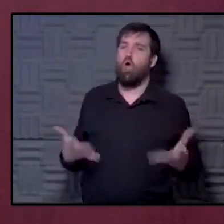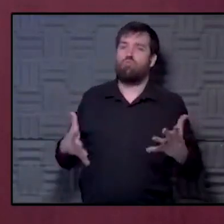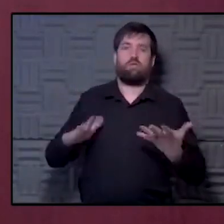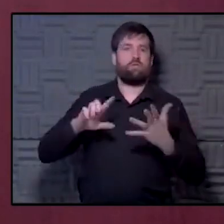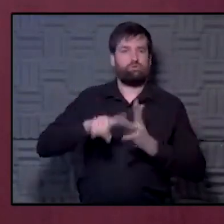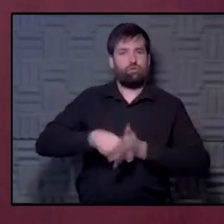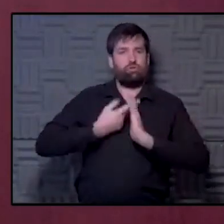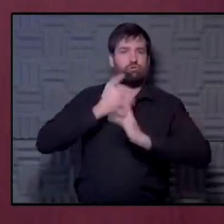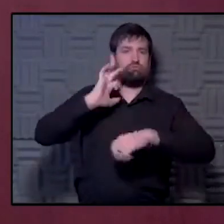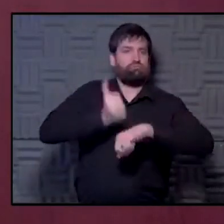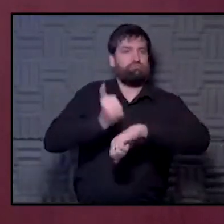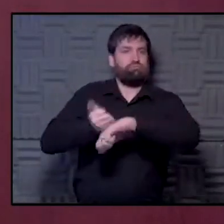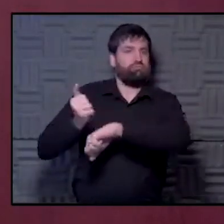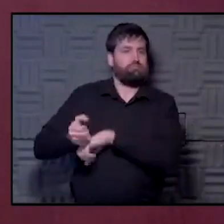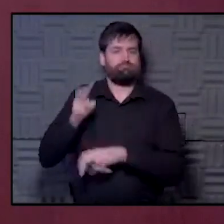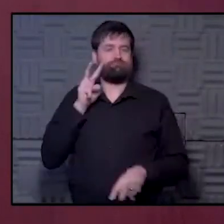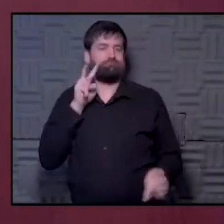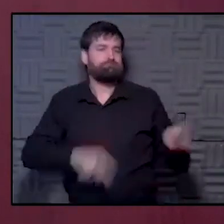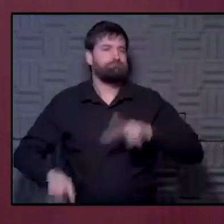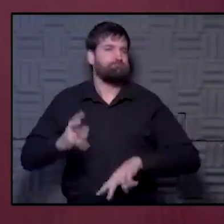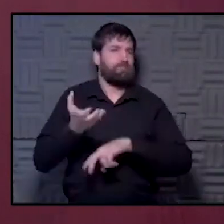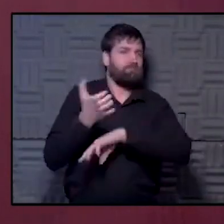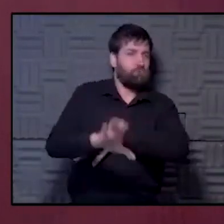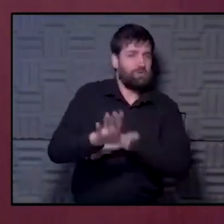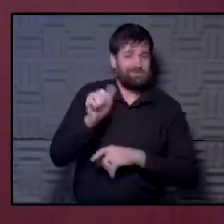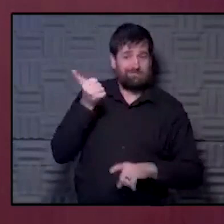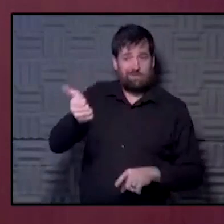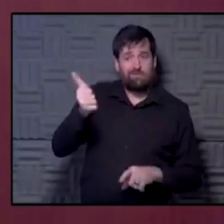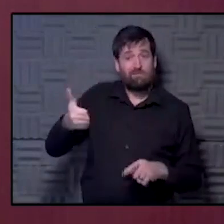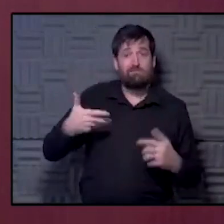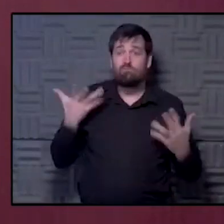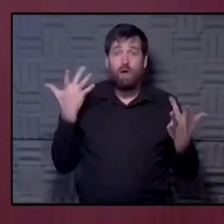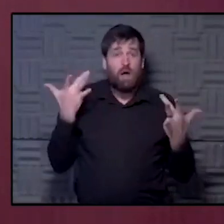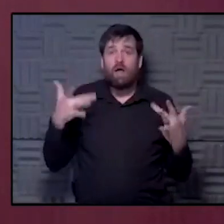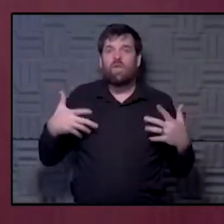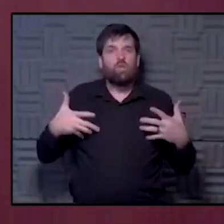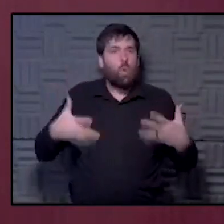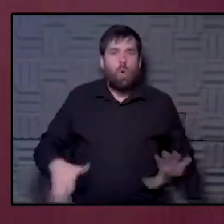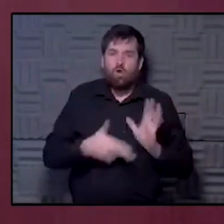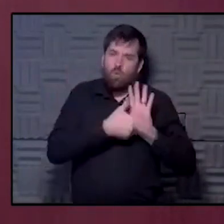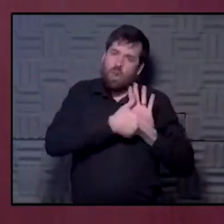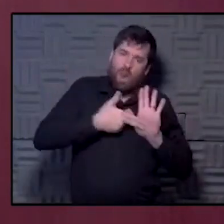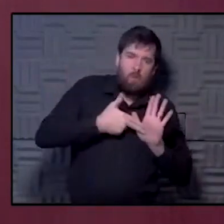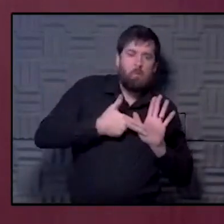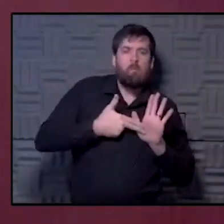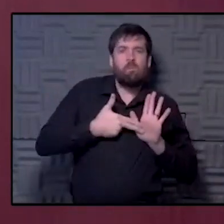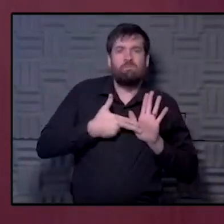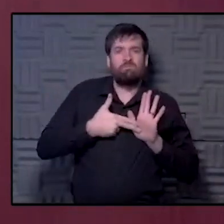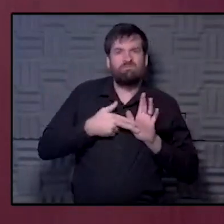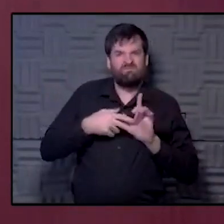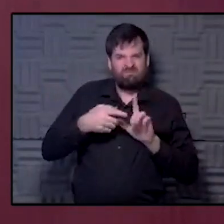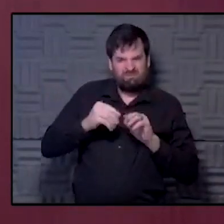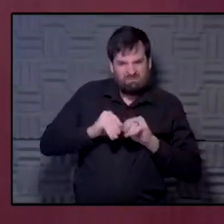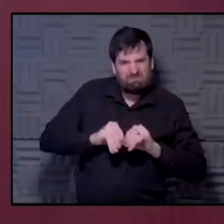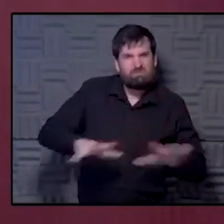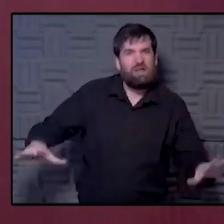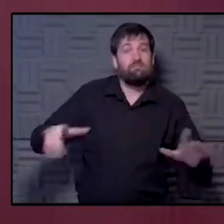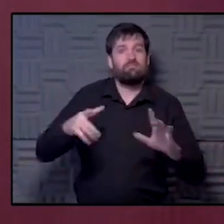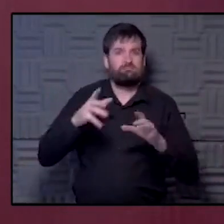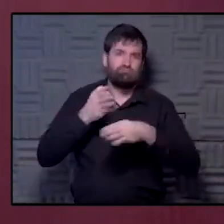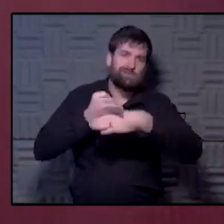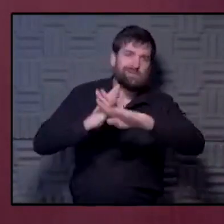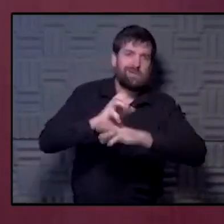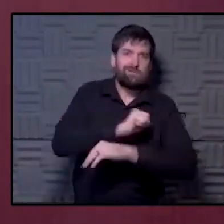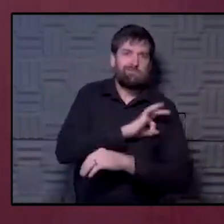those steps. They're monitoring, they're enforcing, because they do not want to be known as a source of spread. They want to protect their employees. They